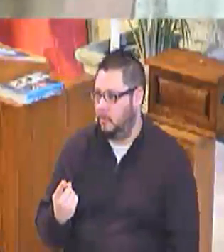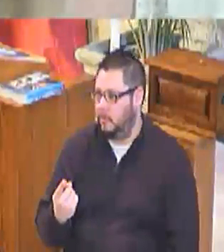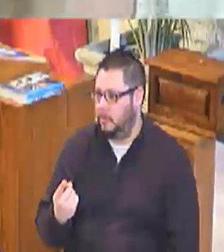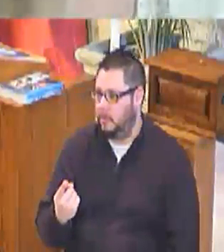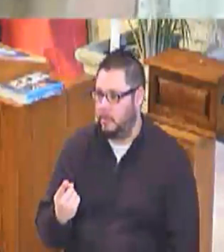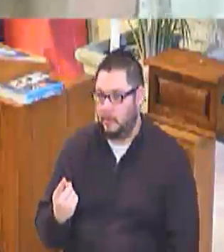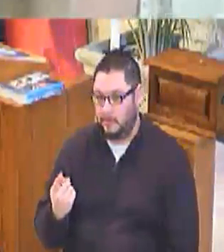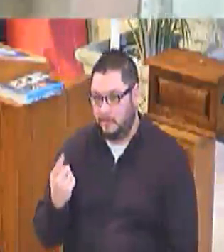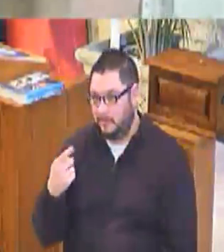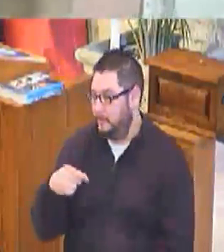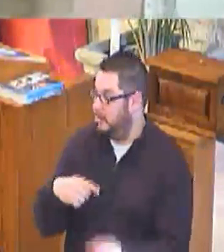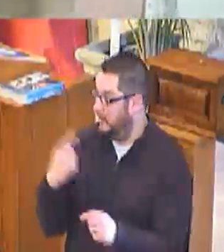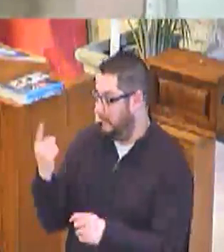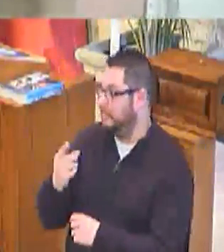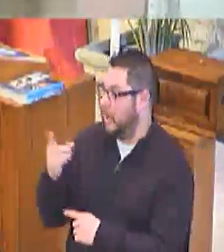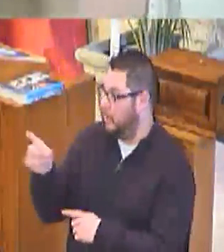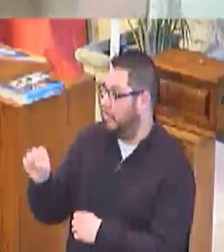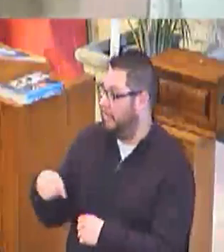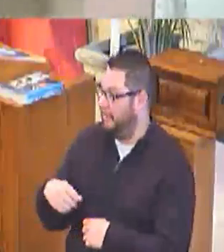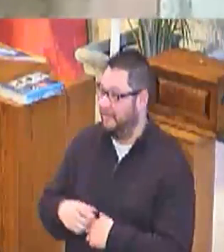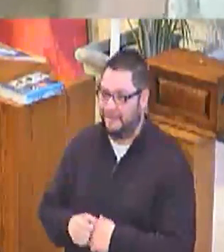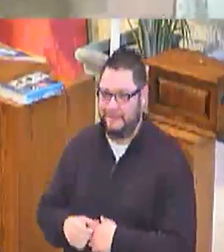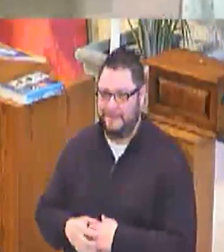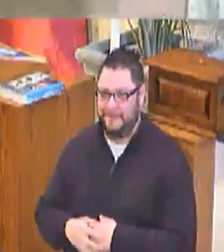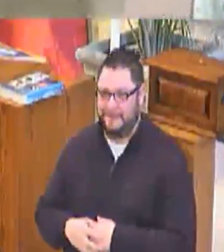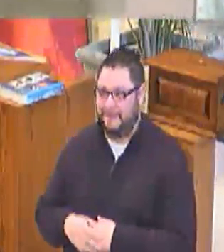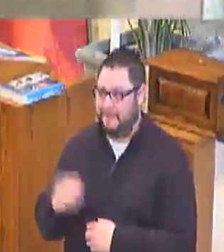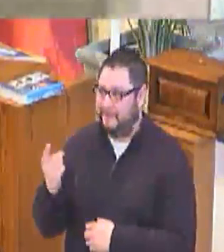Someone related to that. And you bring it to your parents.